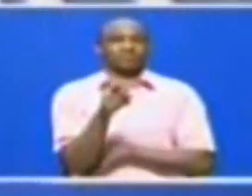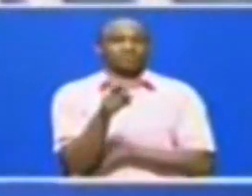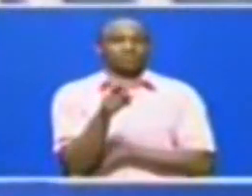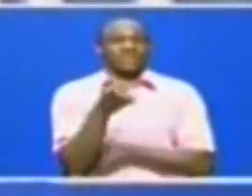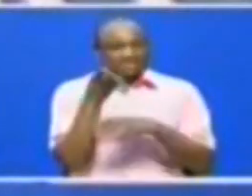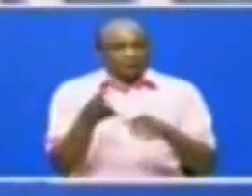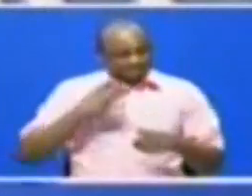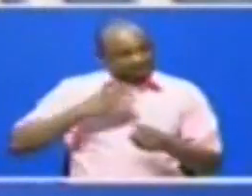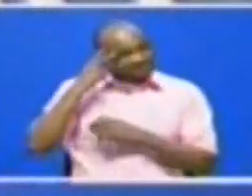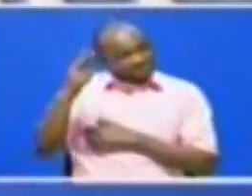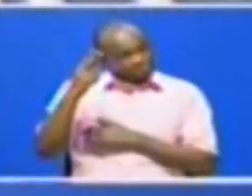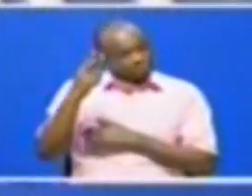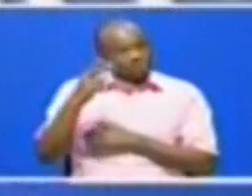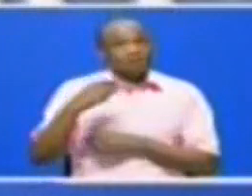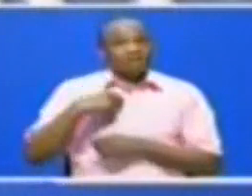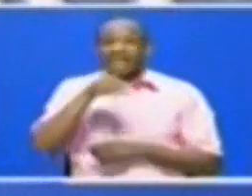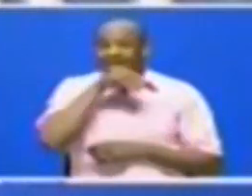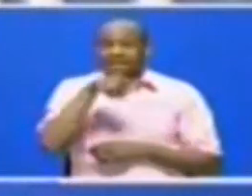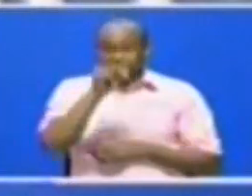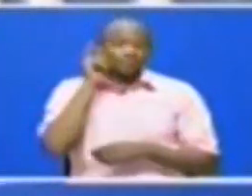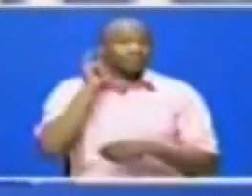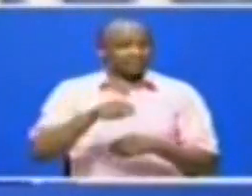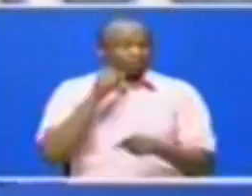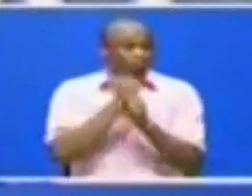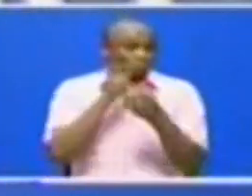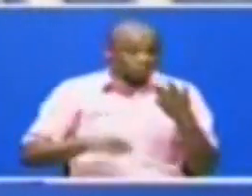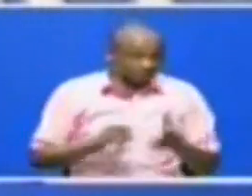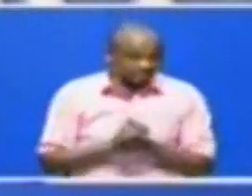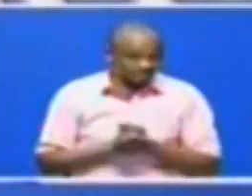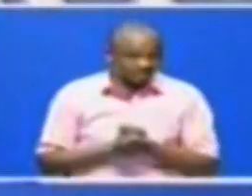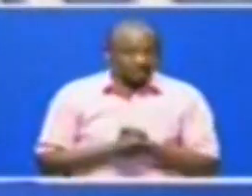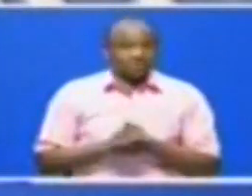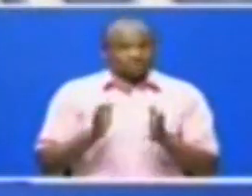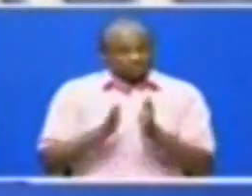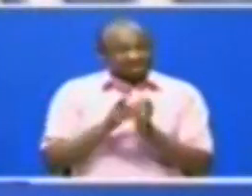in my view, what Raila Odinga and his team must do